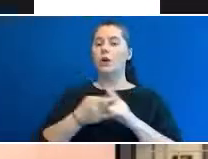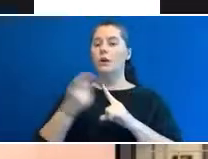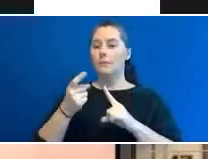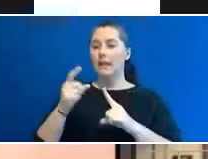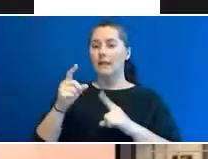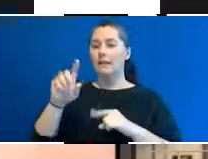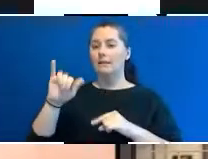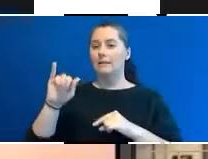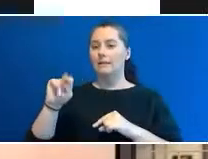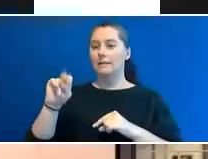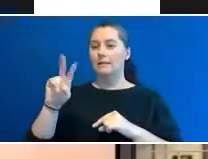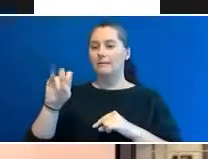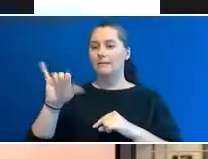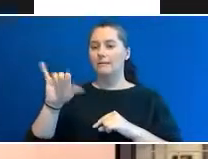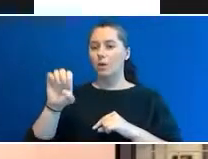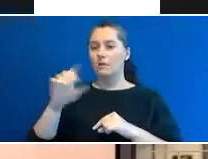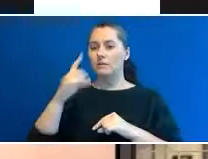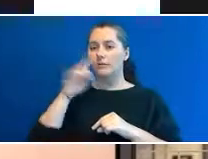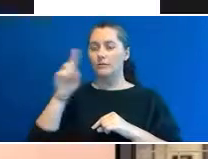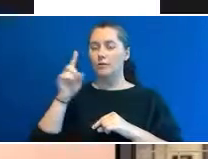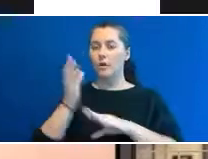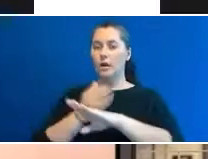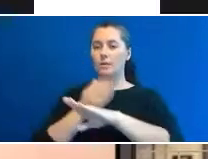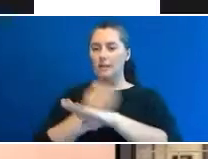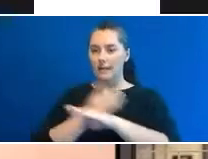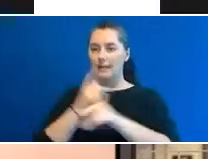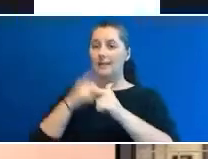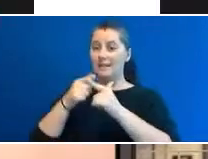being able to have the software do that for you. Meaning,